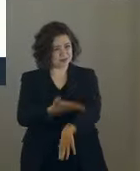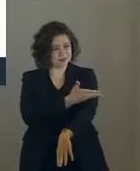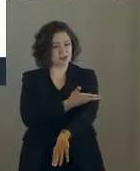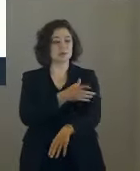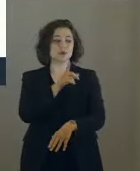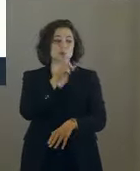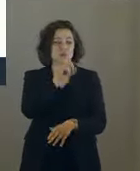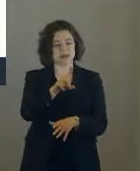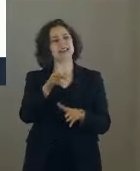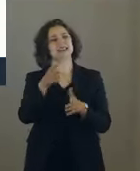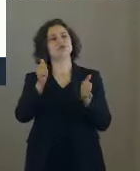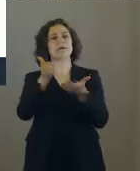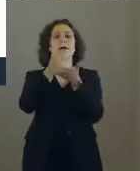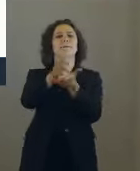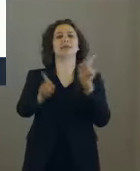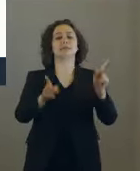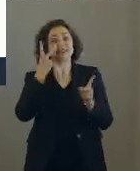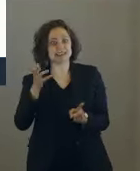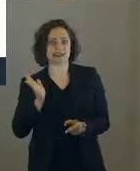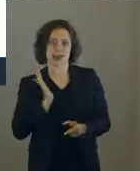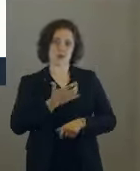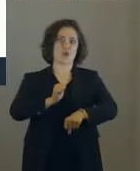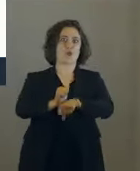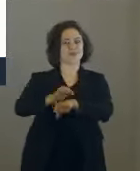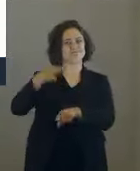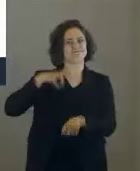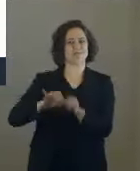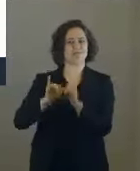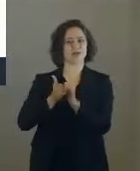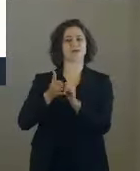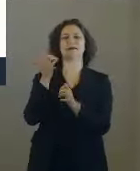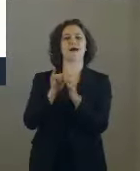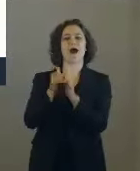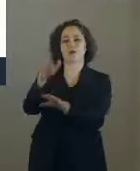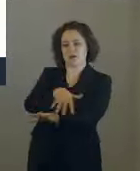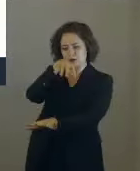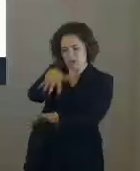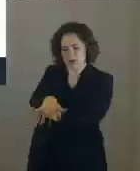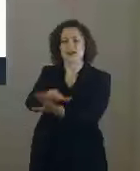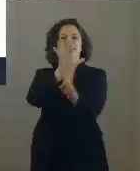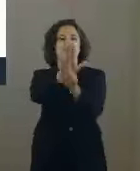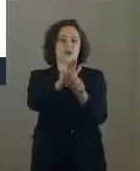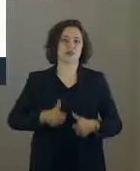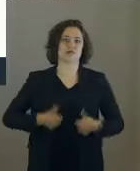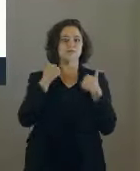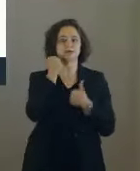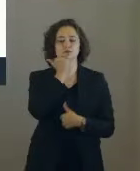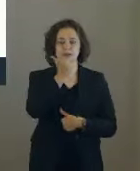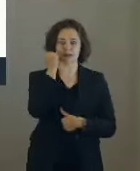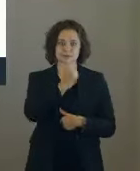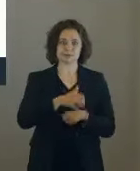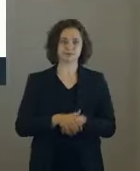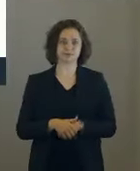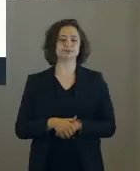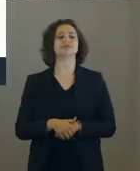seeing the benefits of the work that we do and how it's ingrained with the day-to-day lives, or with their day-to-day lives. With that in mind,